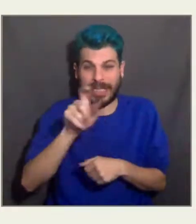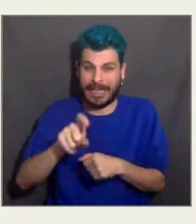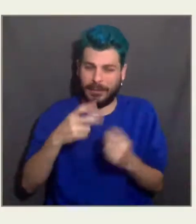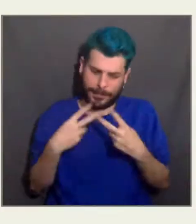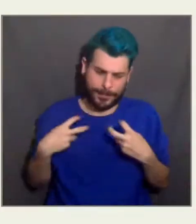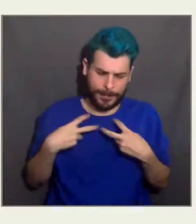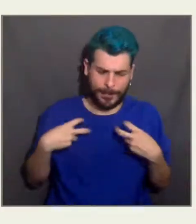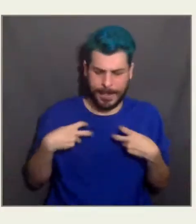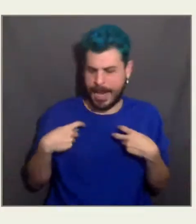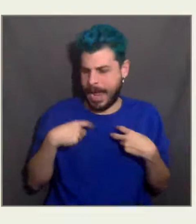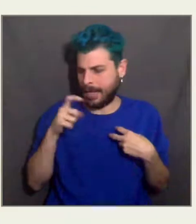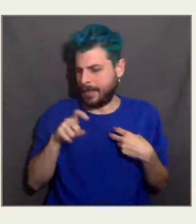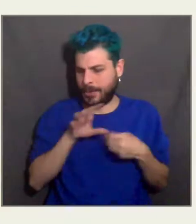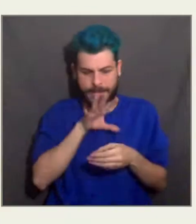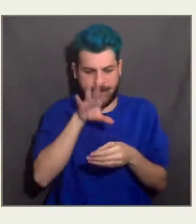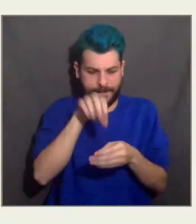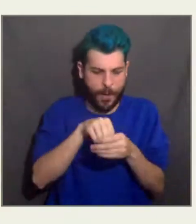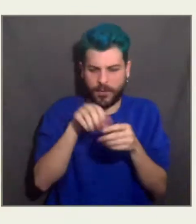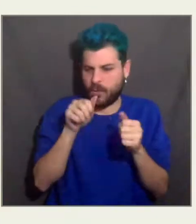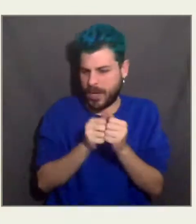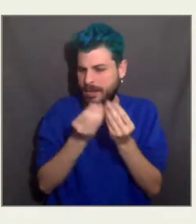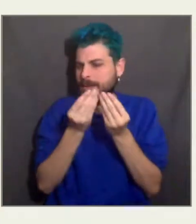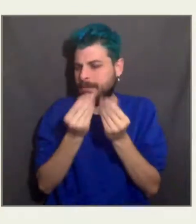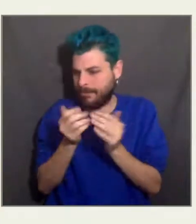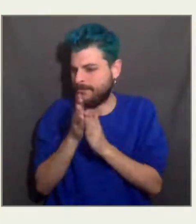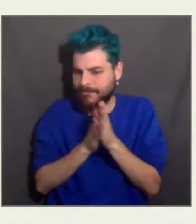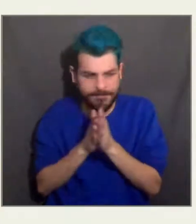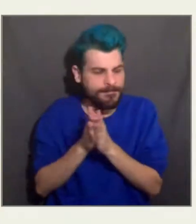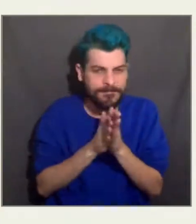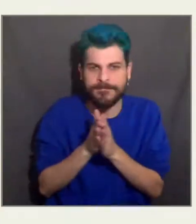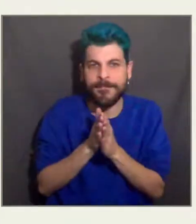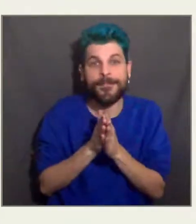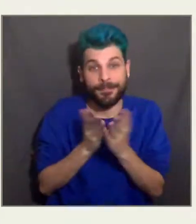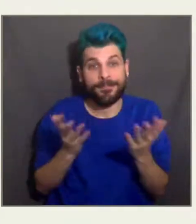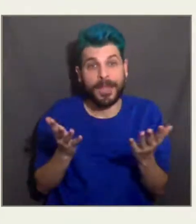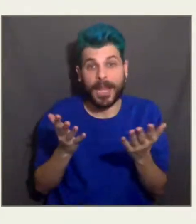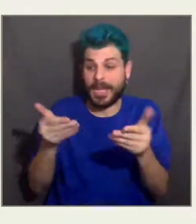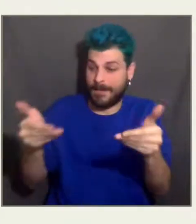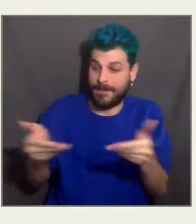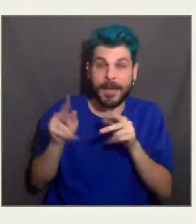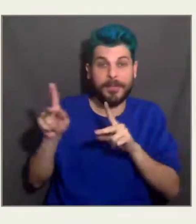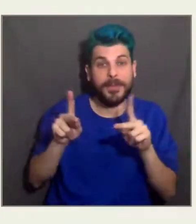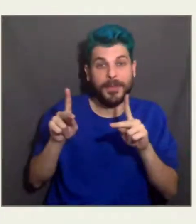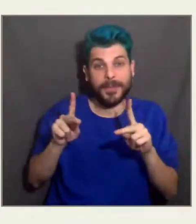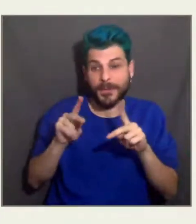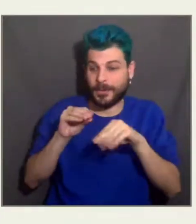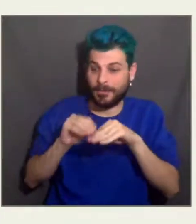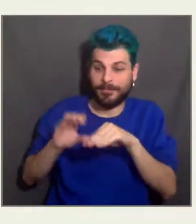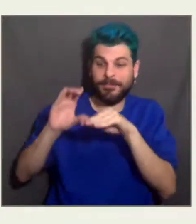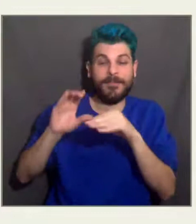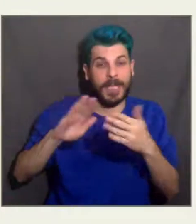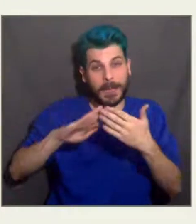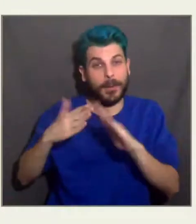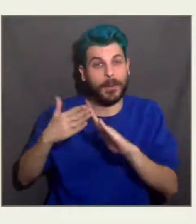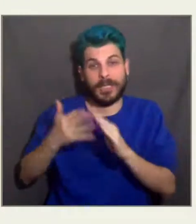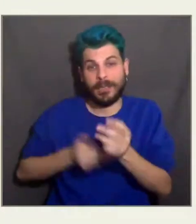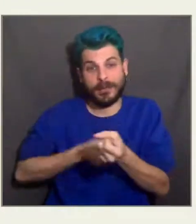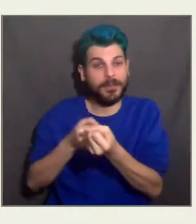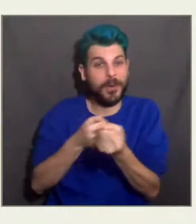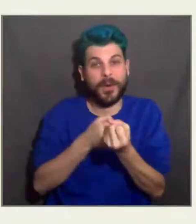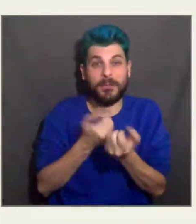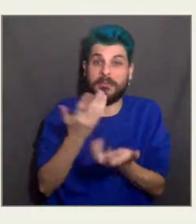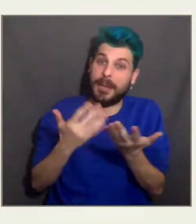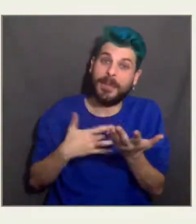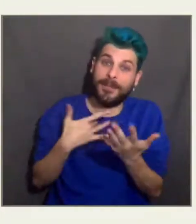the solution, and how can I invite these people to be my neighbors in a different way, right? Wow.